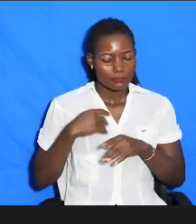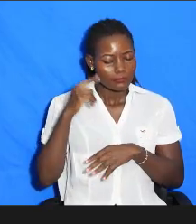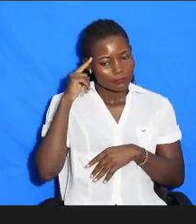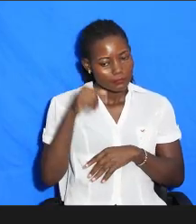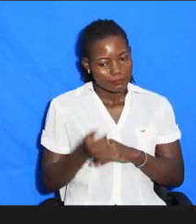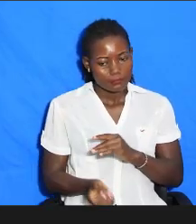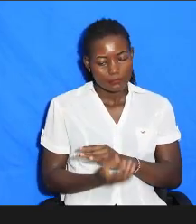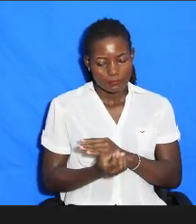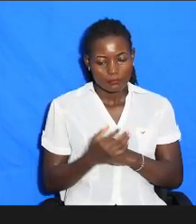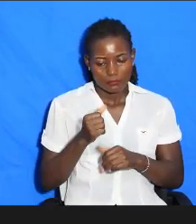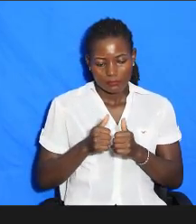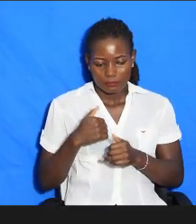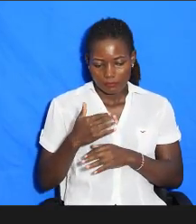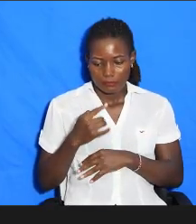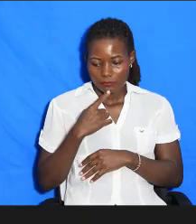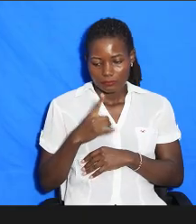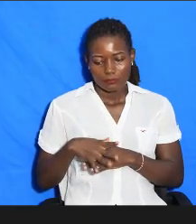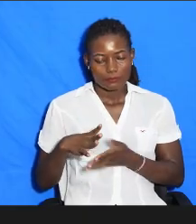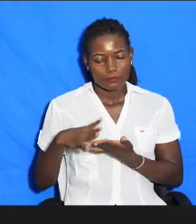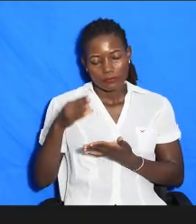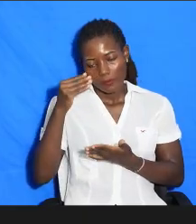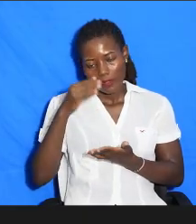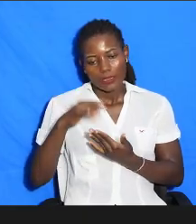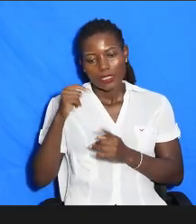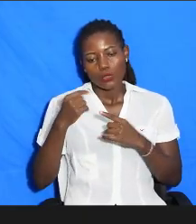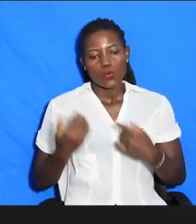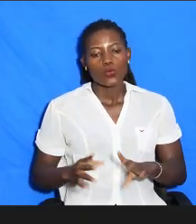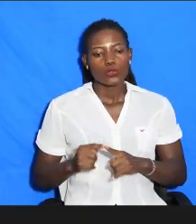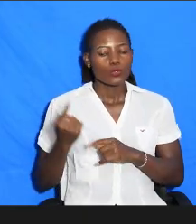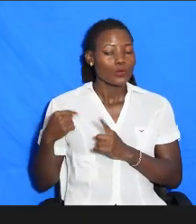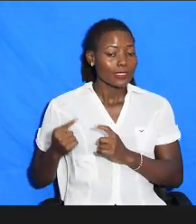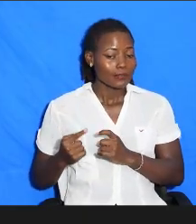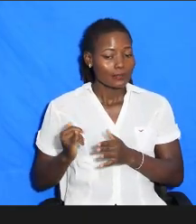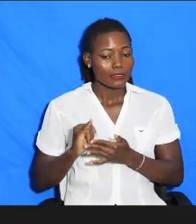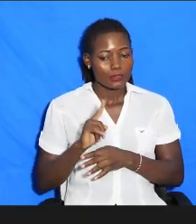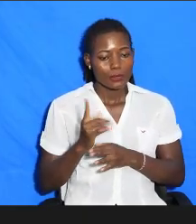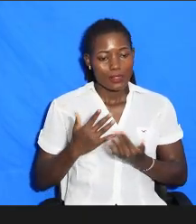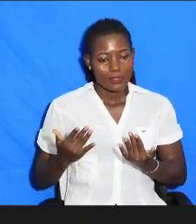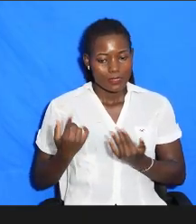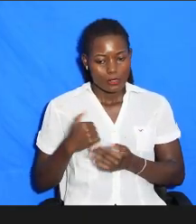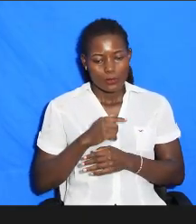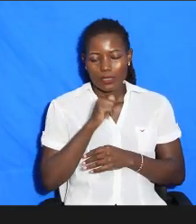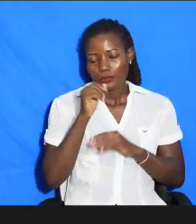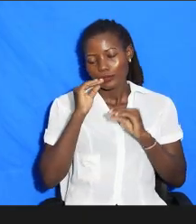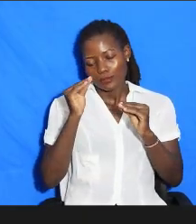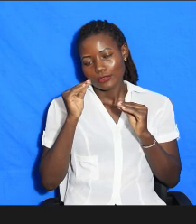always tell them is that you have to learn to lose to win. Because that's one thing I think we're not